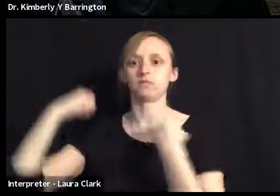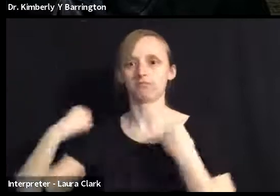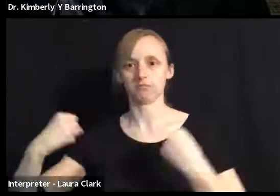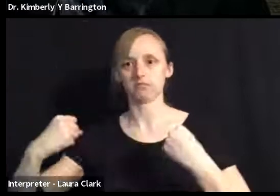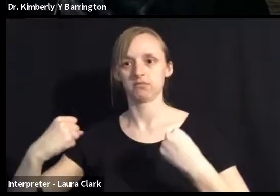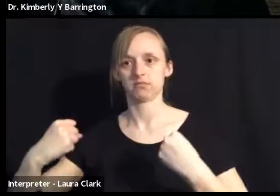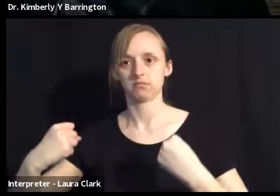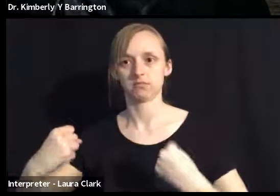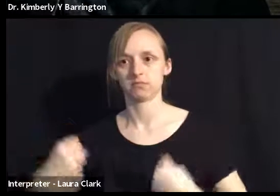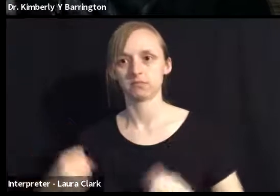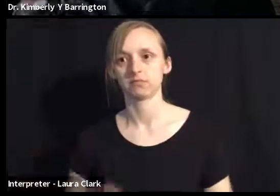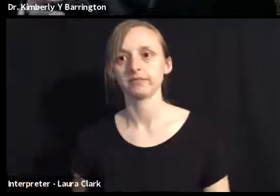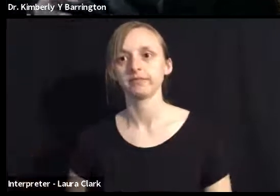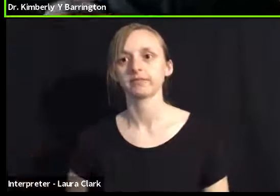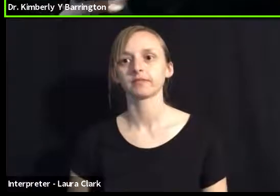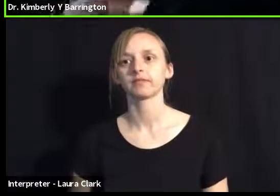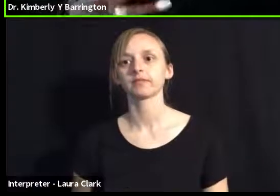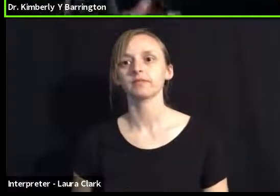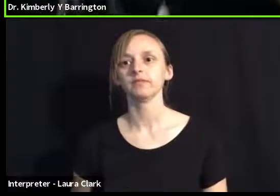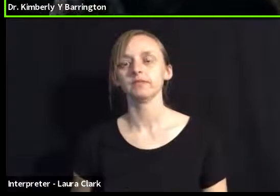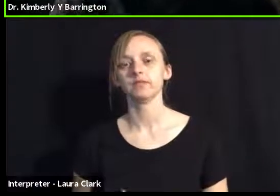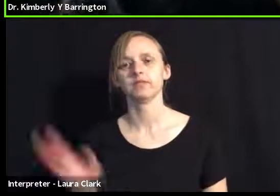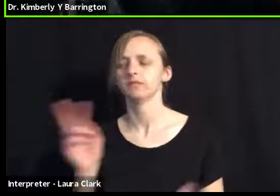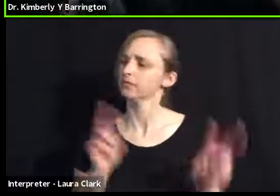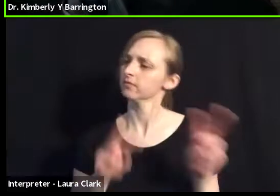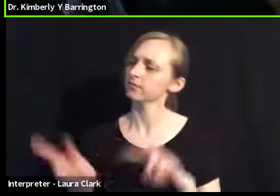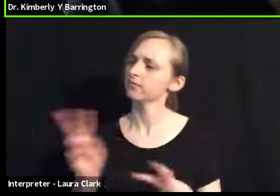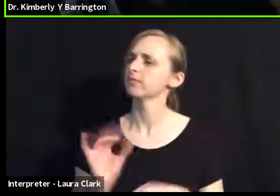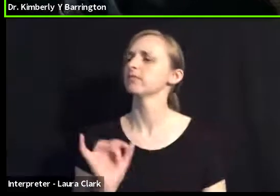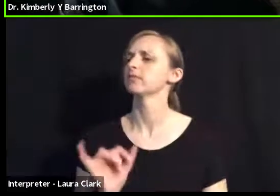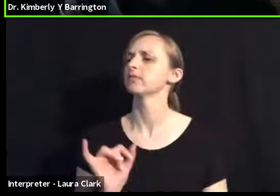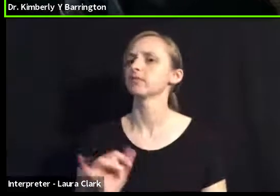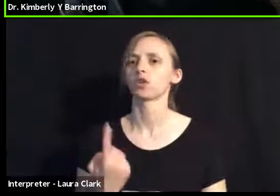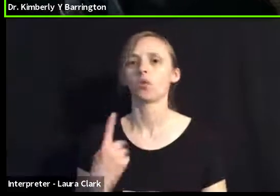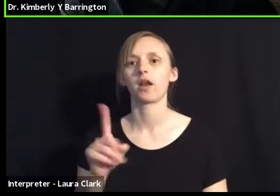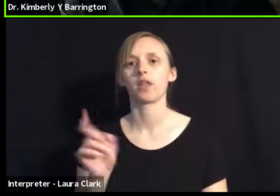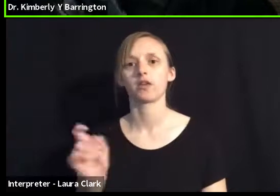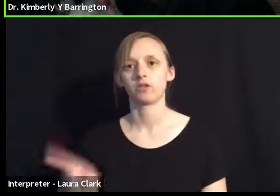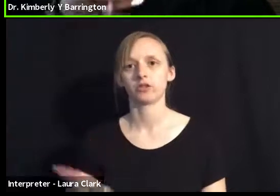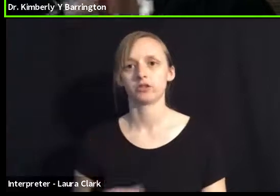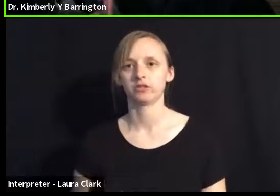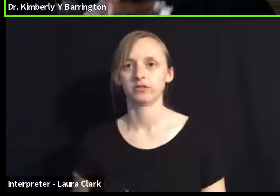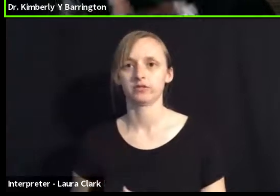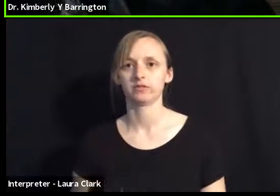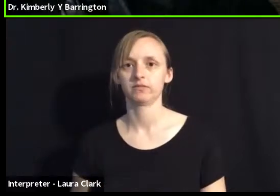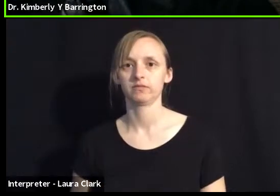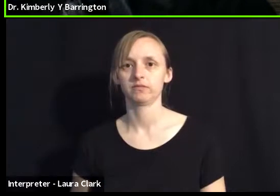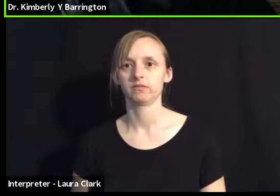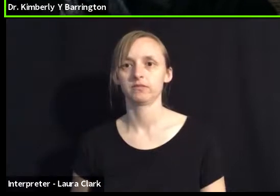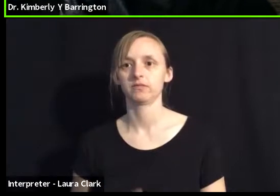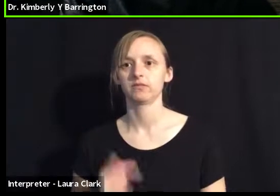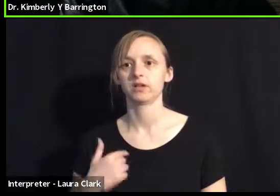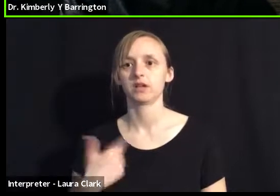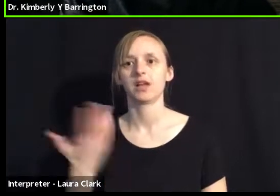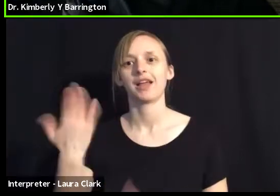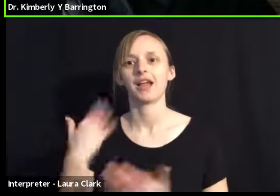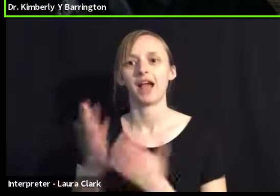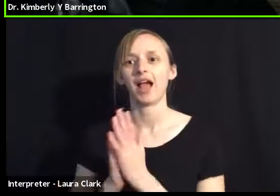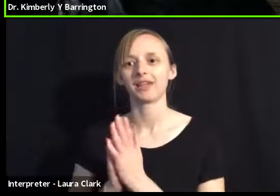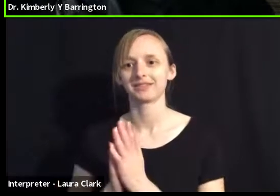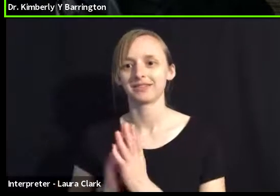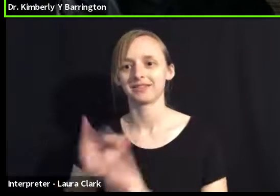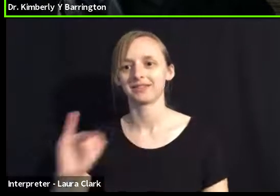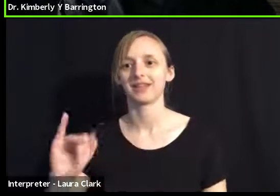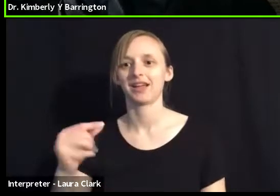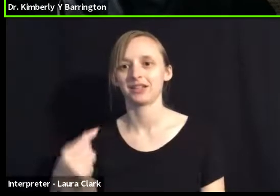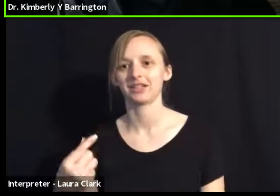me. So I just look at that. And one of the questions that I had asked you, that I said I